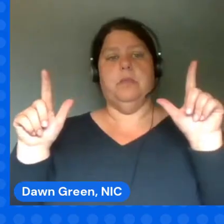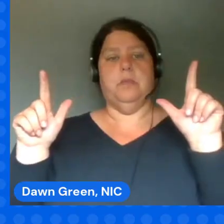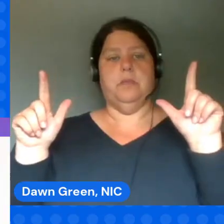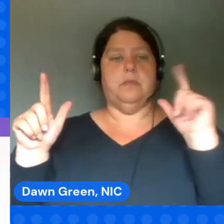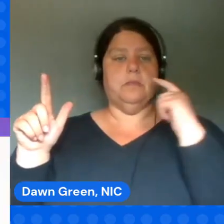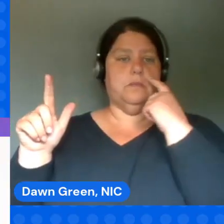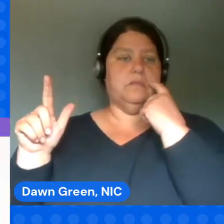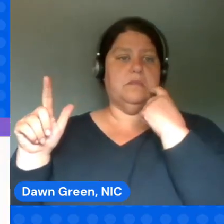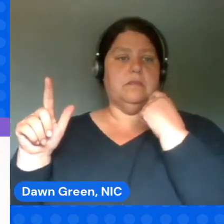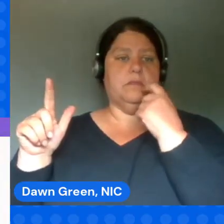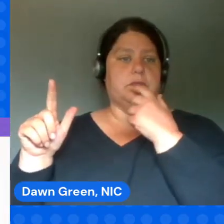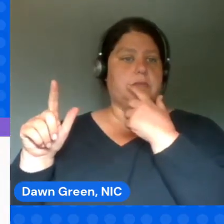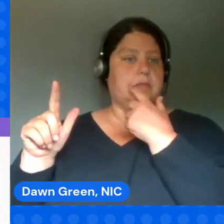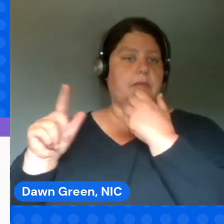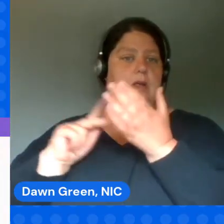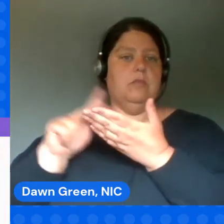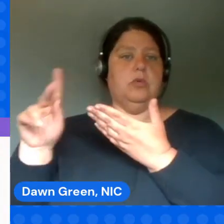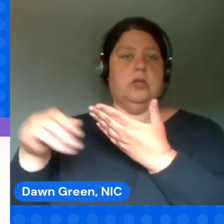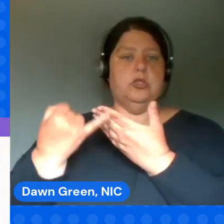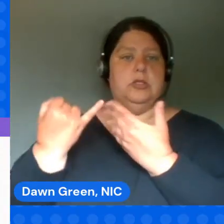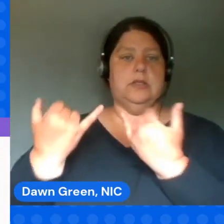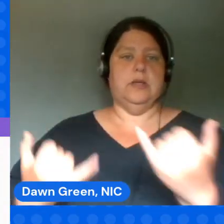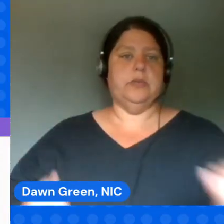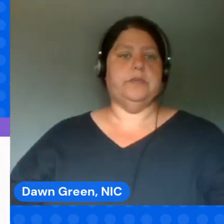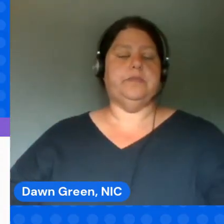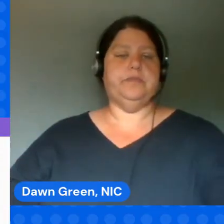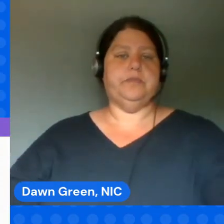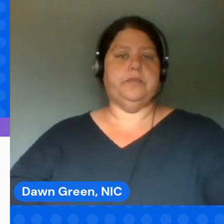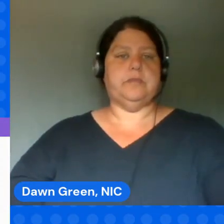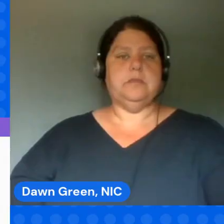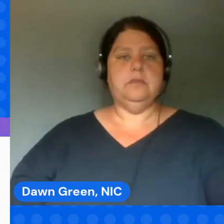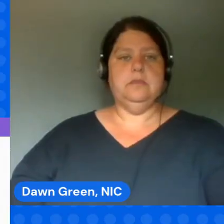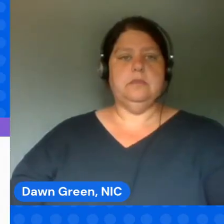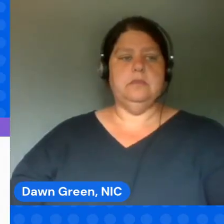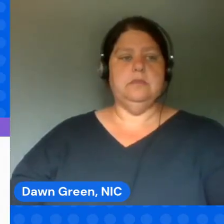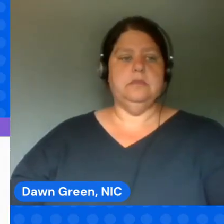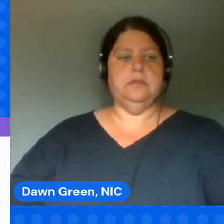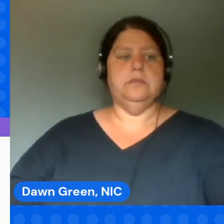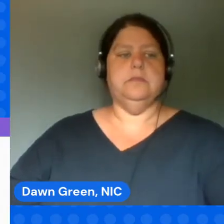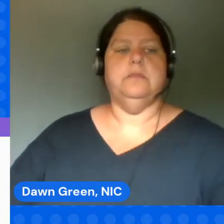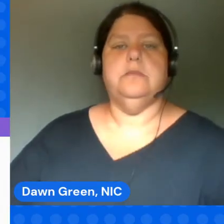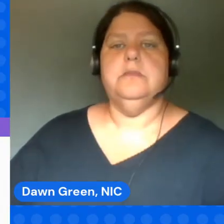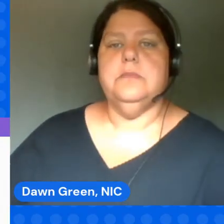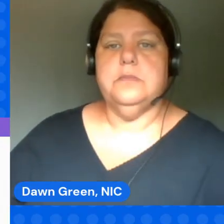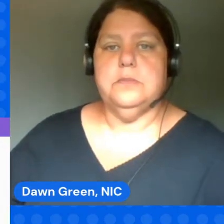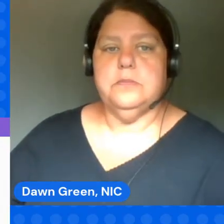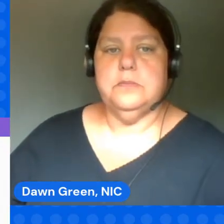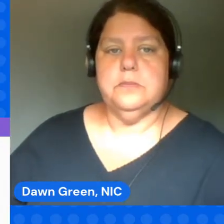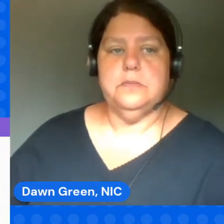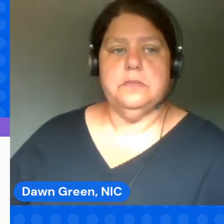the Scratch project at this time.